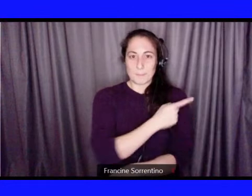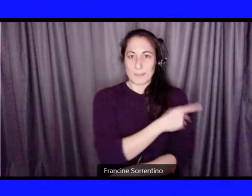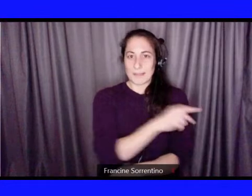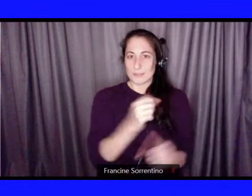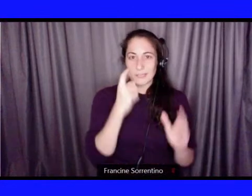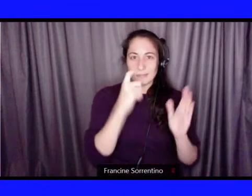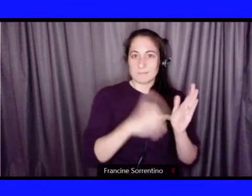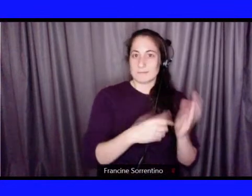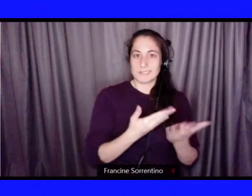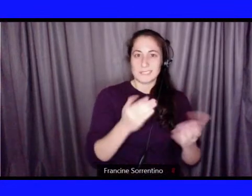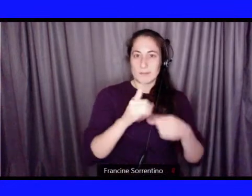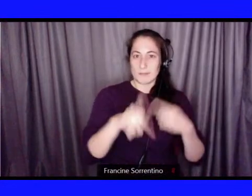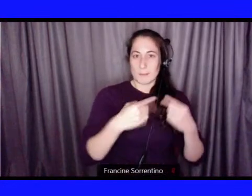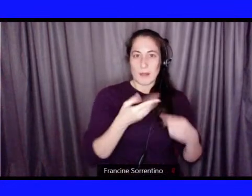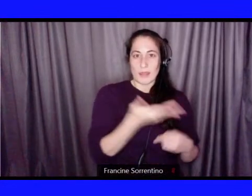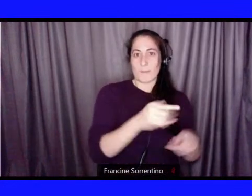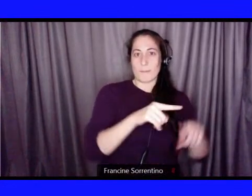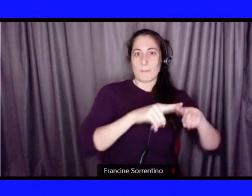right, there